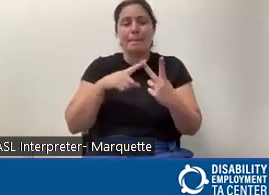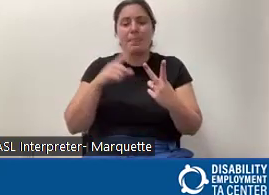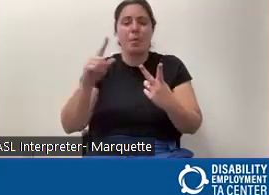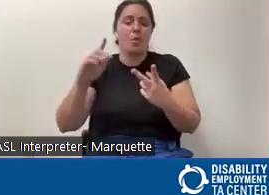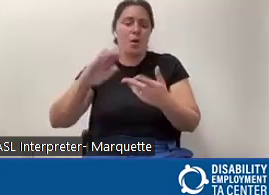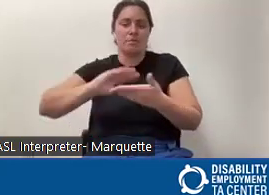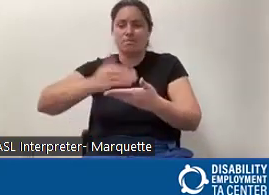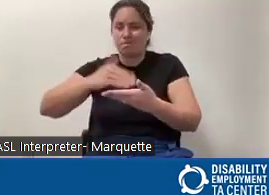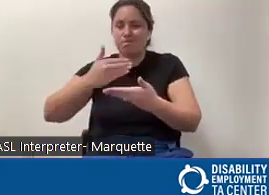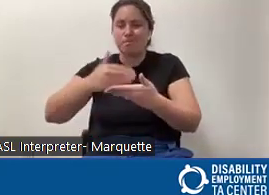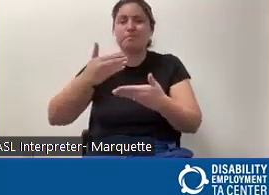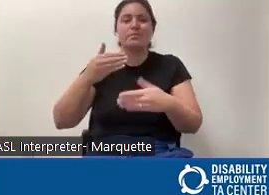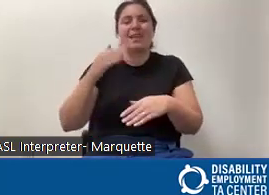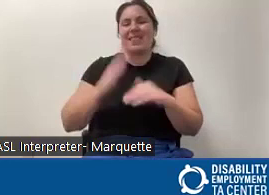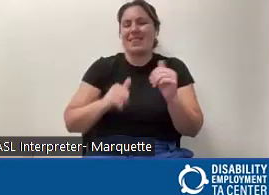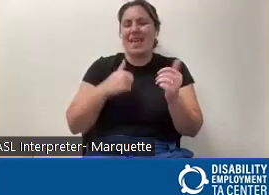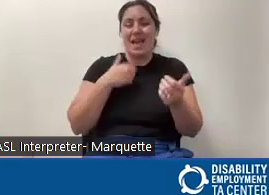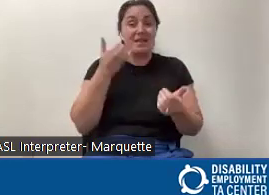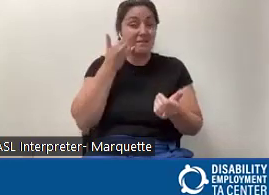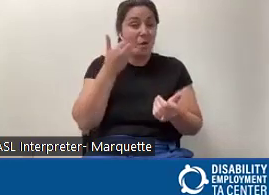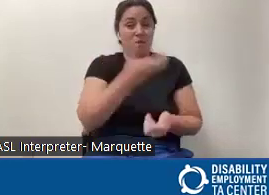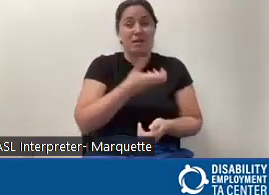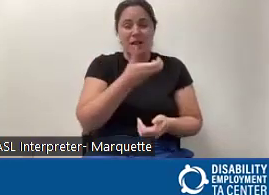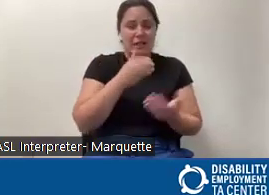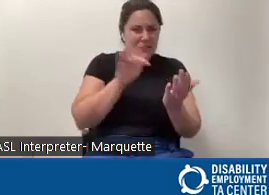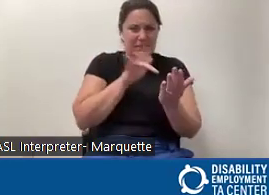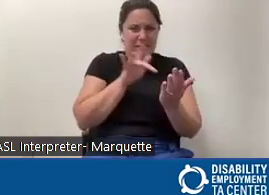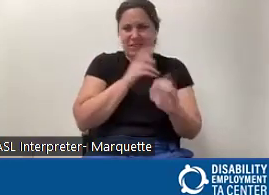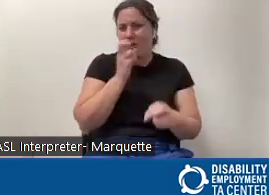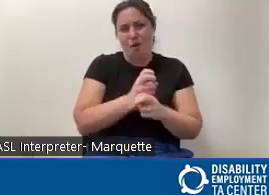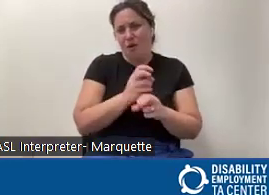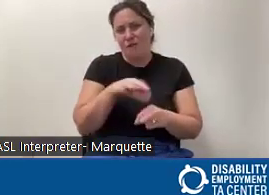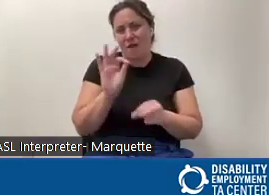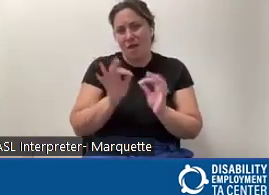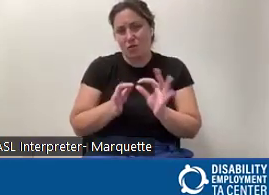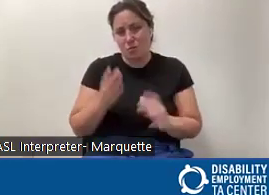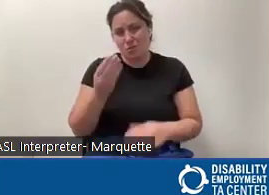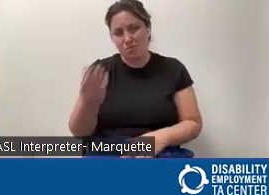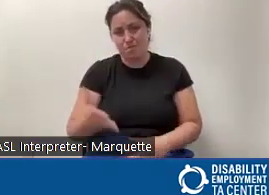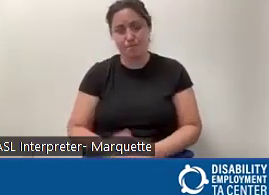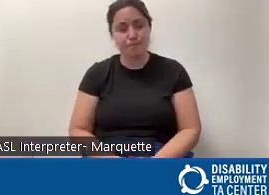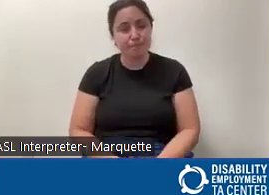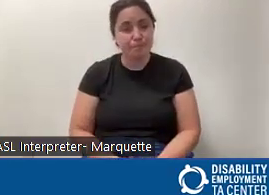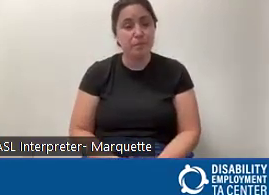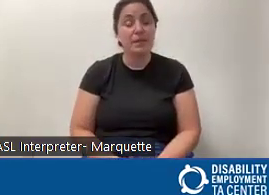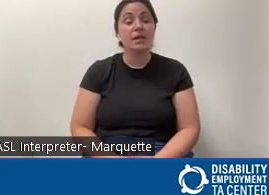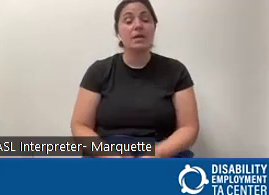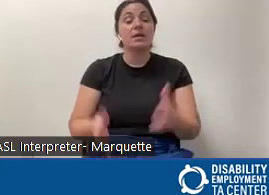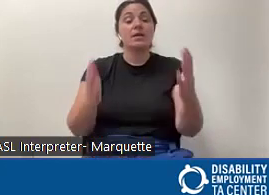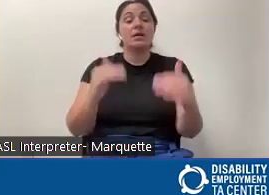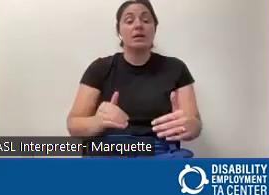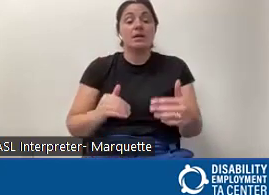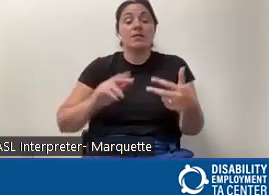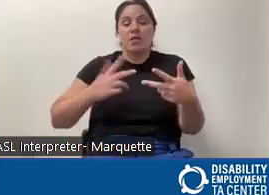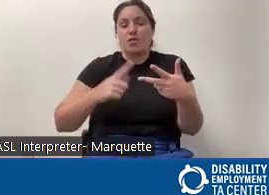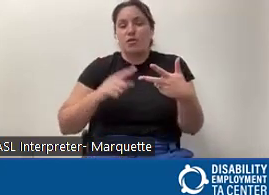computer rather than the mobile app. In addition, we have live closed captioning today, and we'll